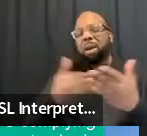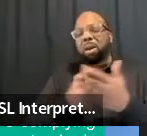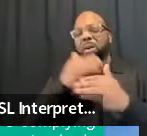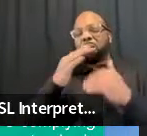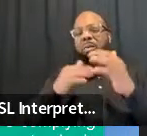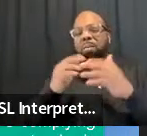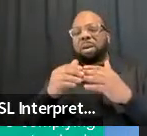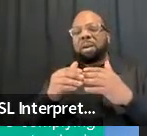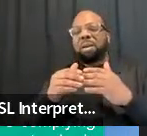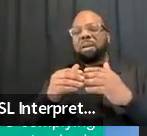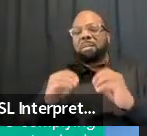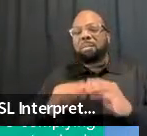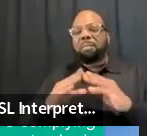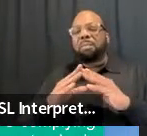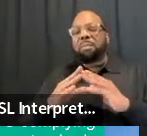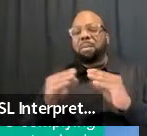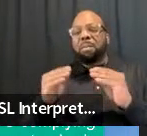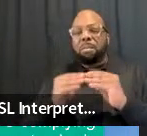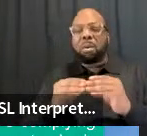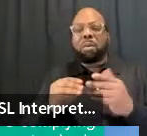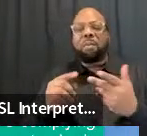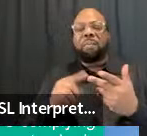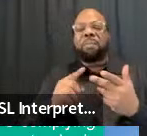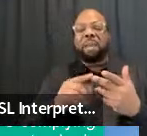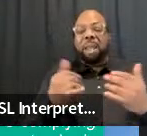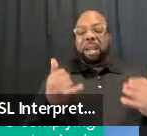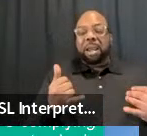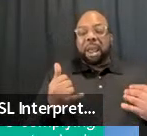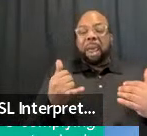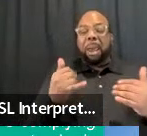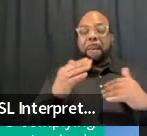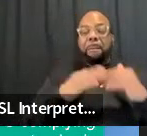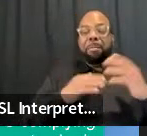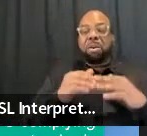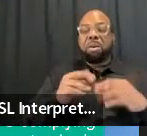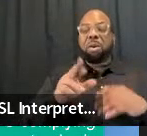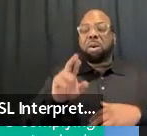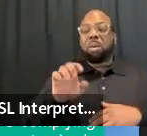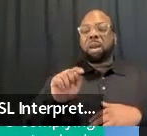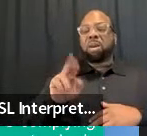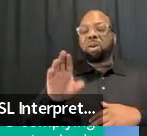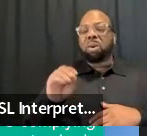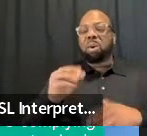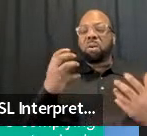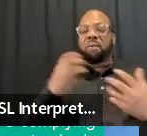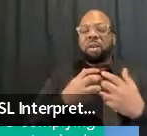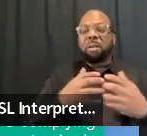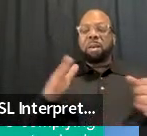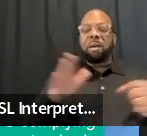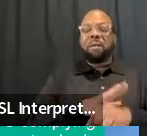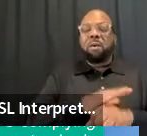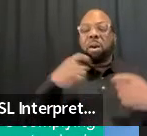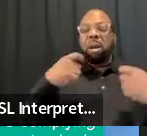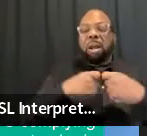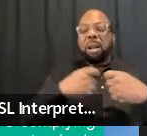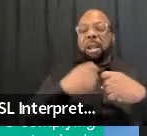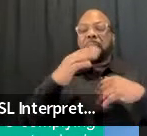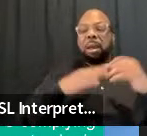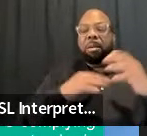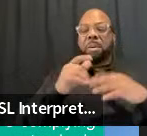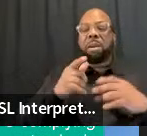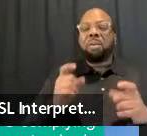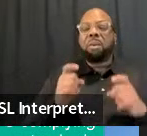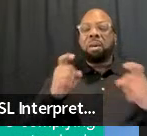This proposal would be that existing buildings which retrofit to become fully electrified buildings, as many of them are incentivized to